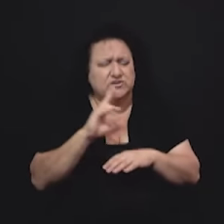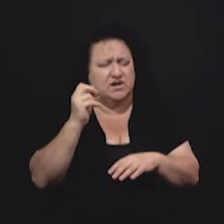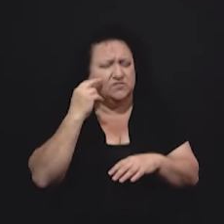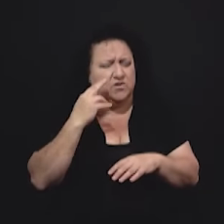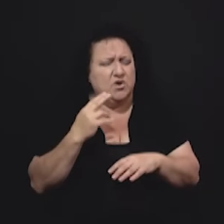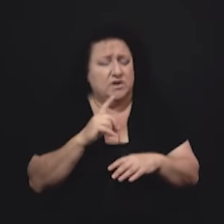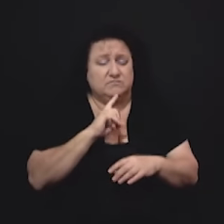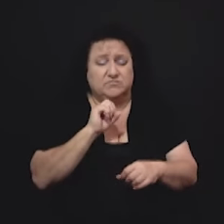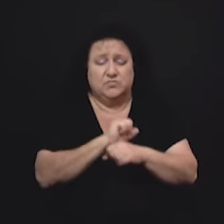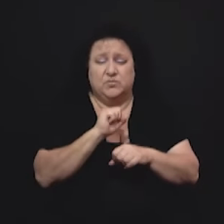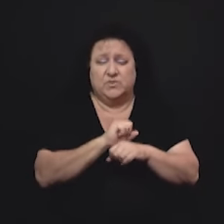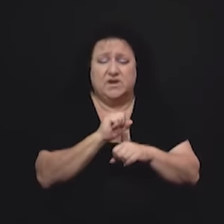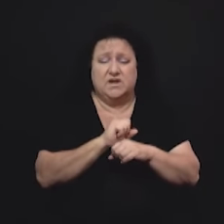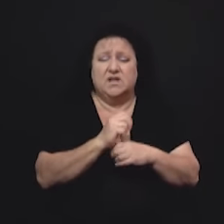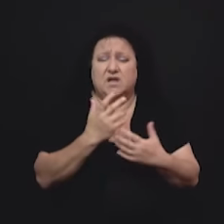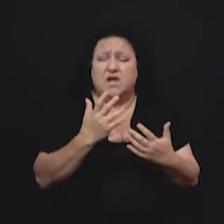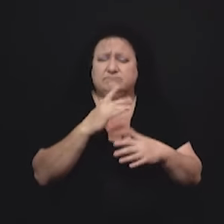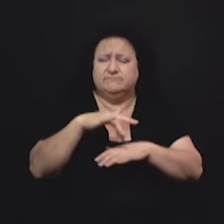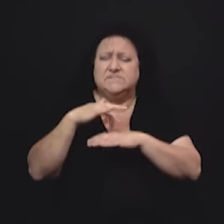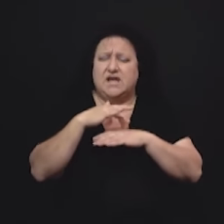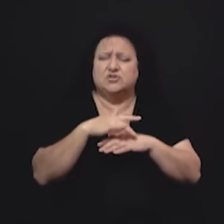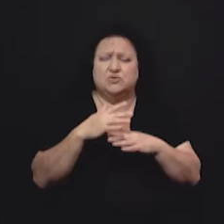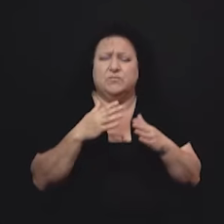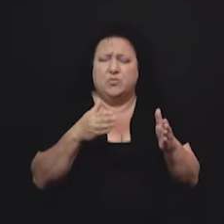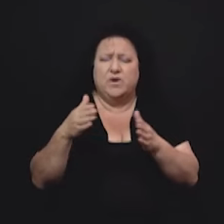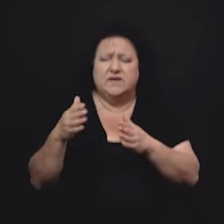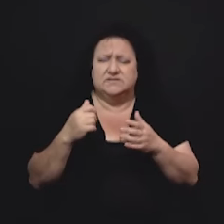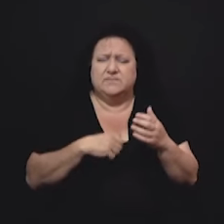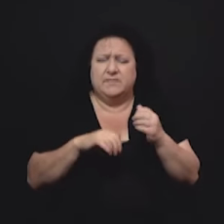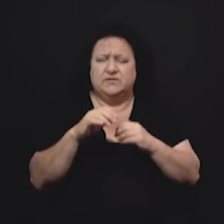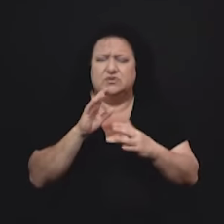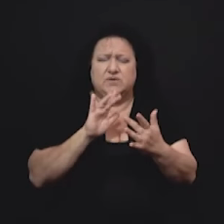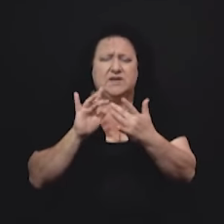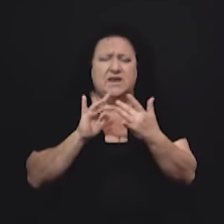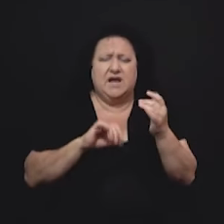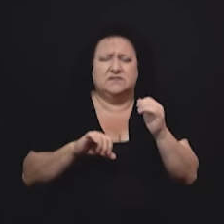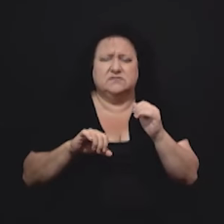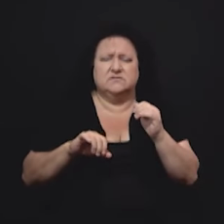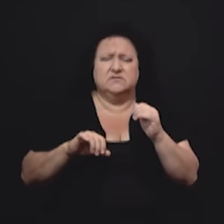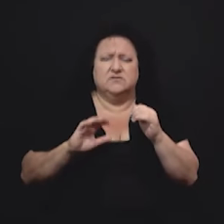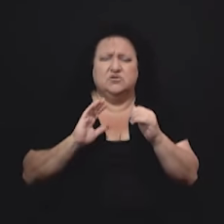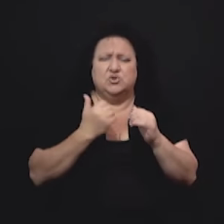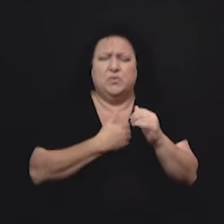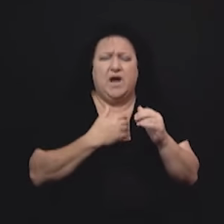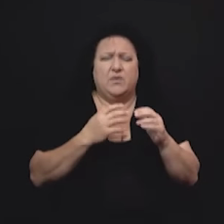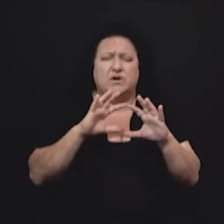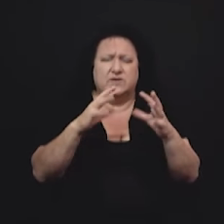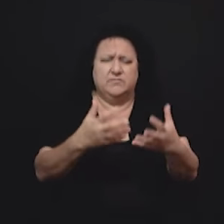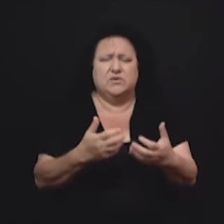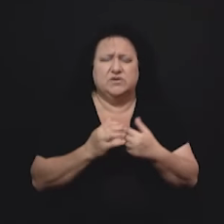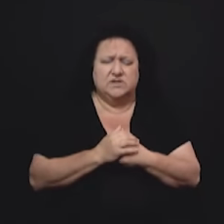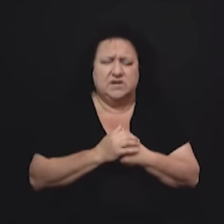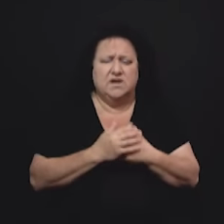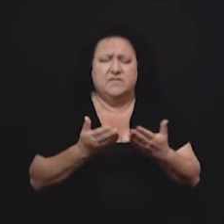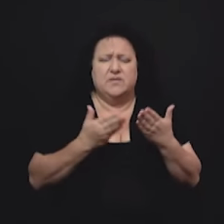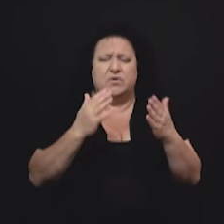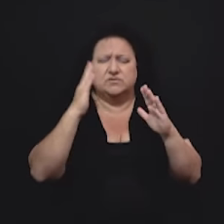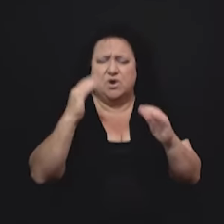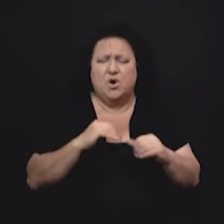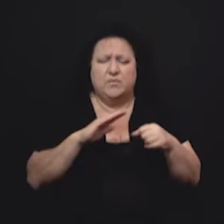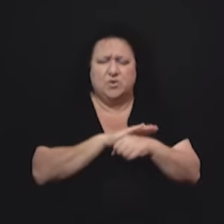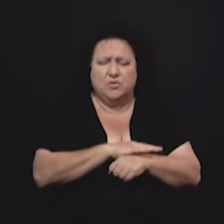here, real tangible ways, and that you would help us to connect to our community in a way that brings hope and wholeness and transforms the world, God. We